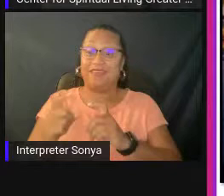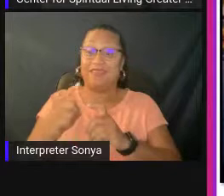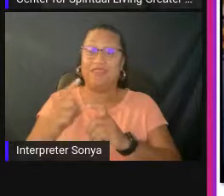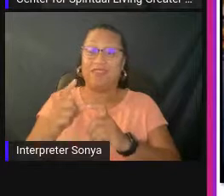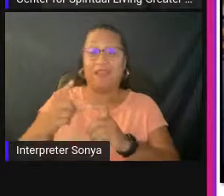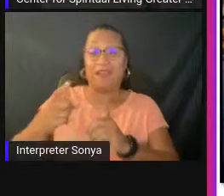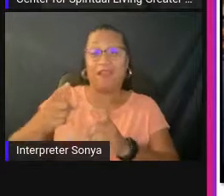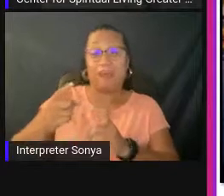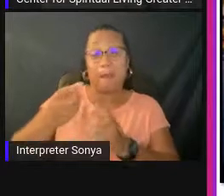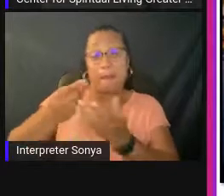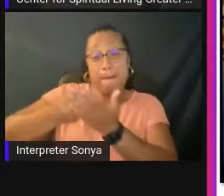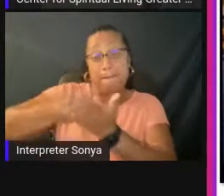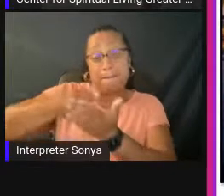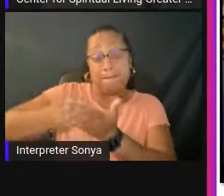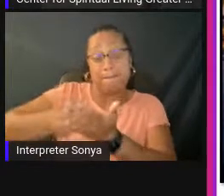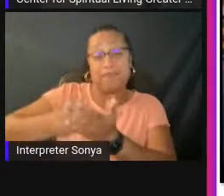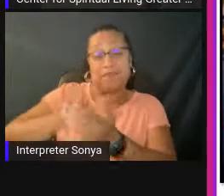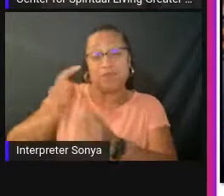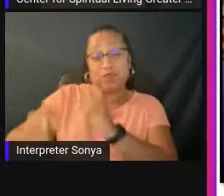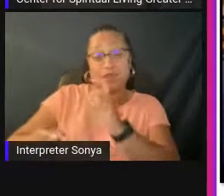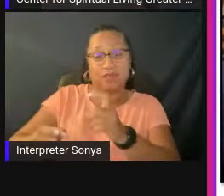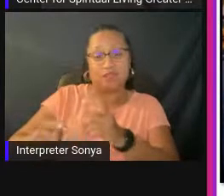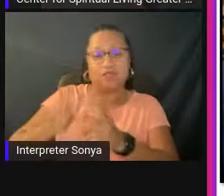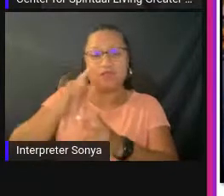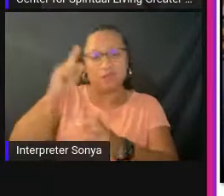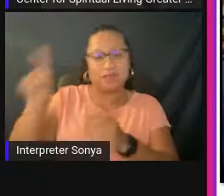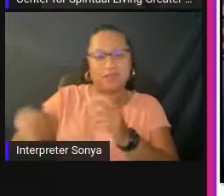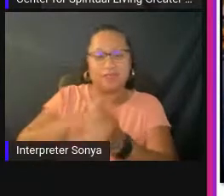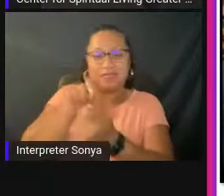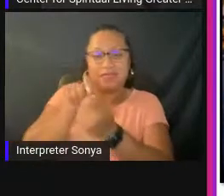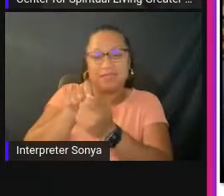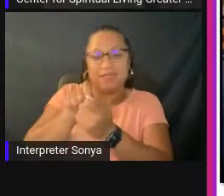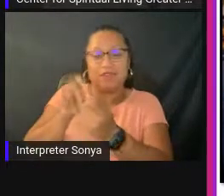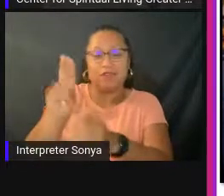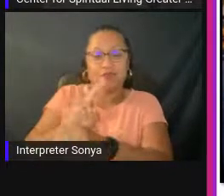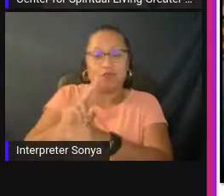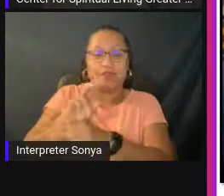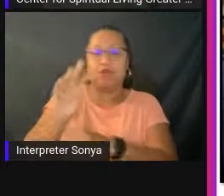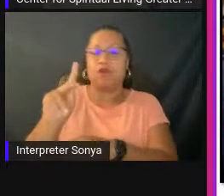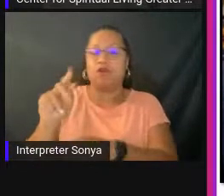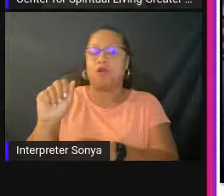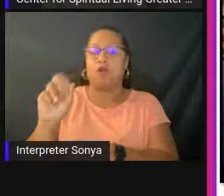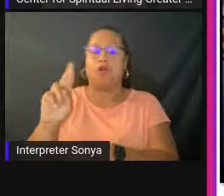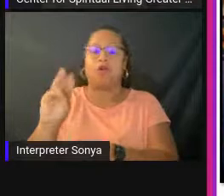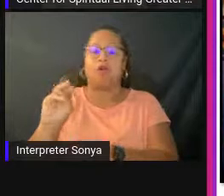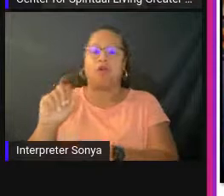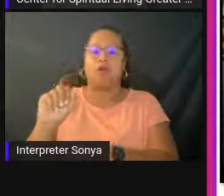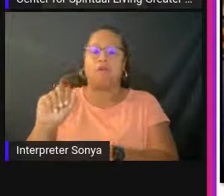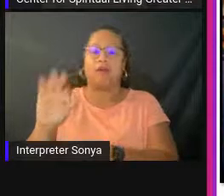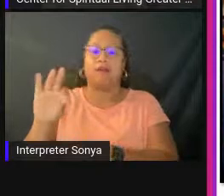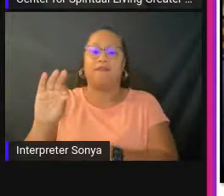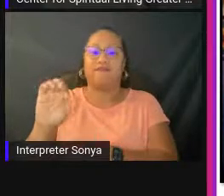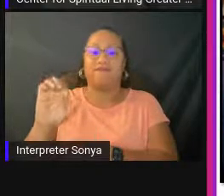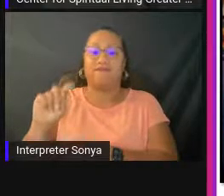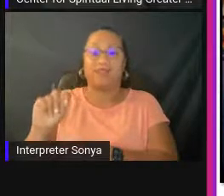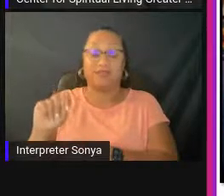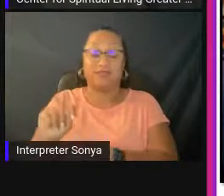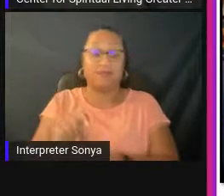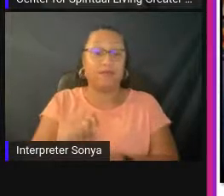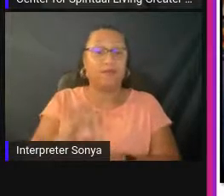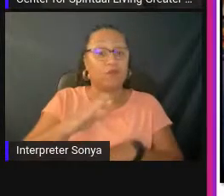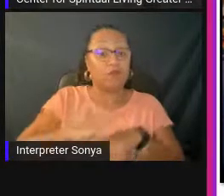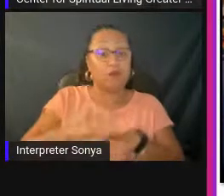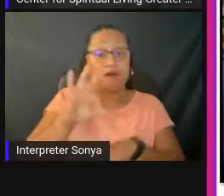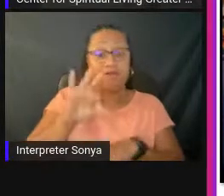to use for KarmaFest related items. For those of you on Facebook, you can also go